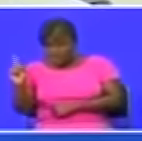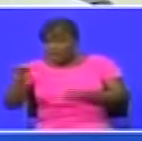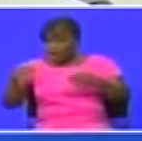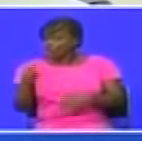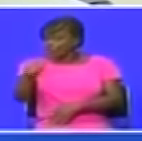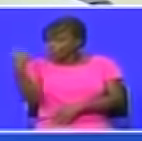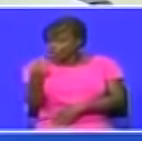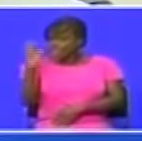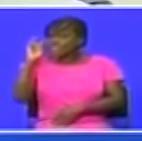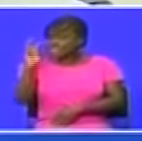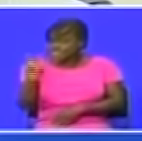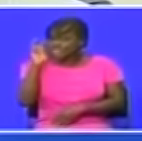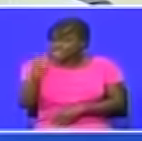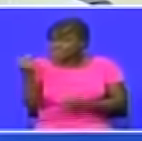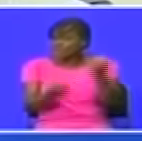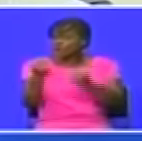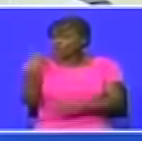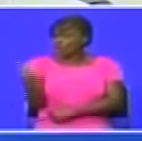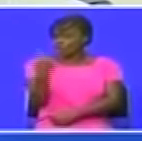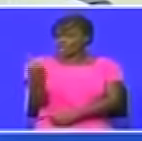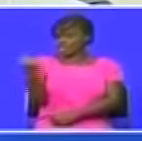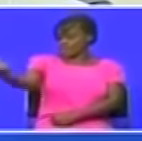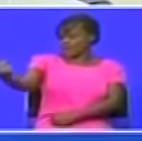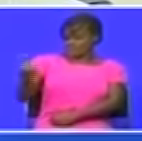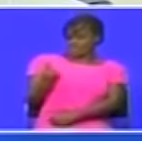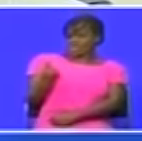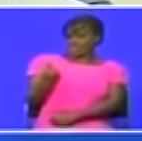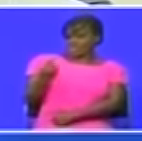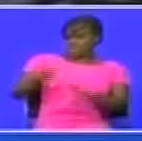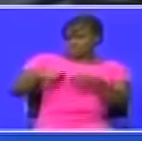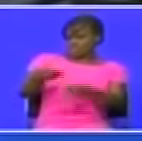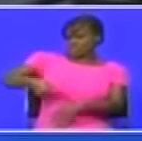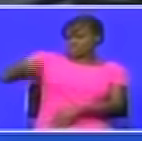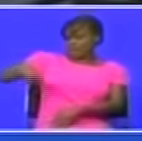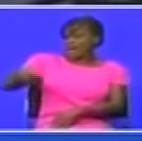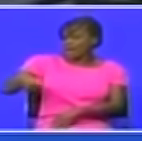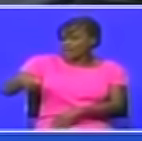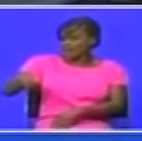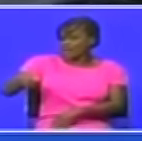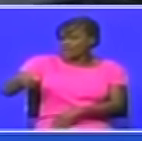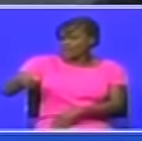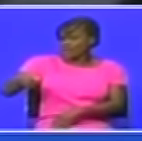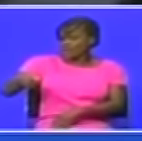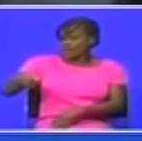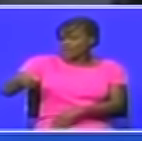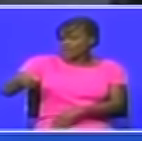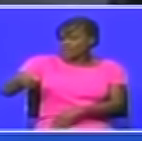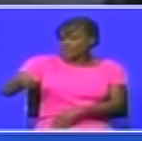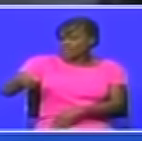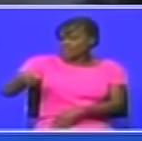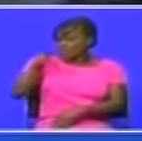it only you who saw two vehicles come in, exchange bags in a well-lit